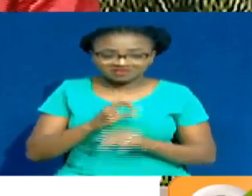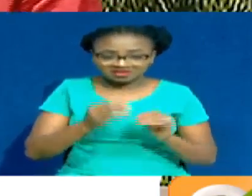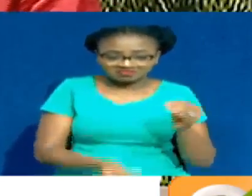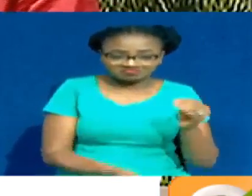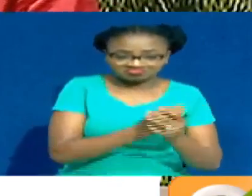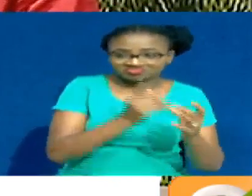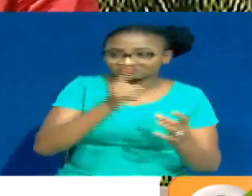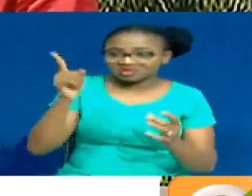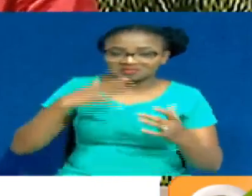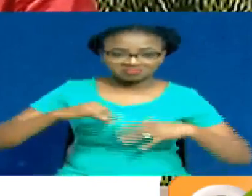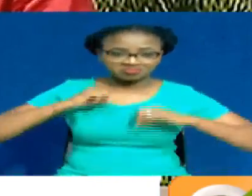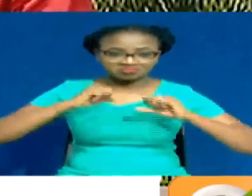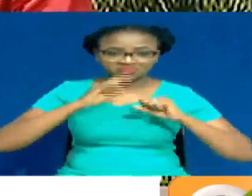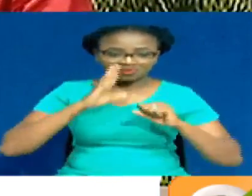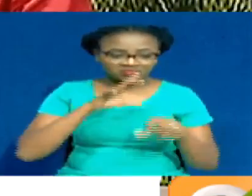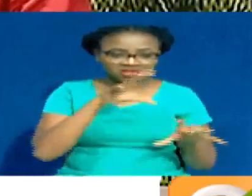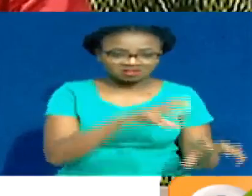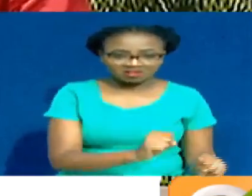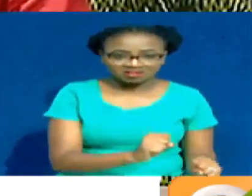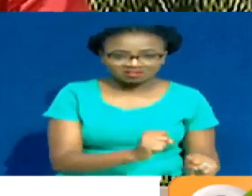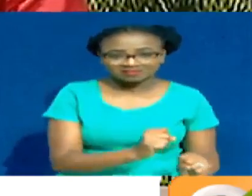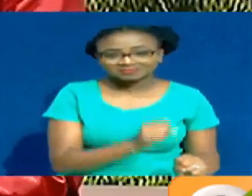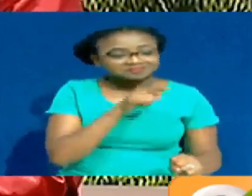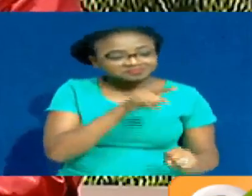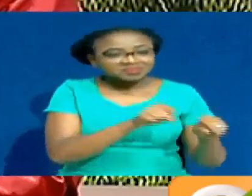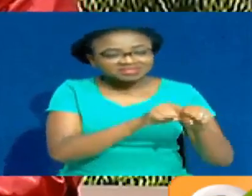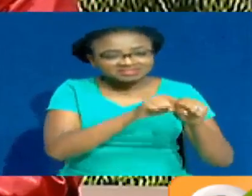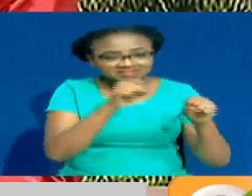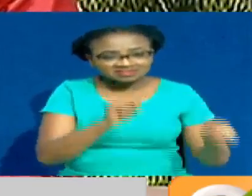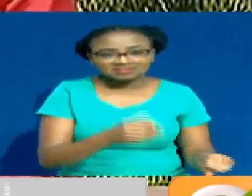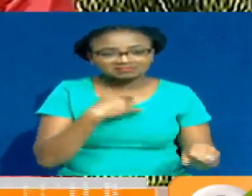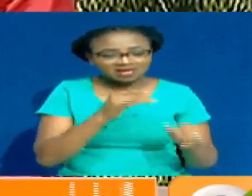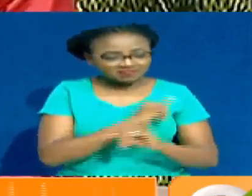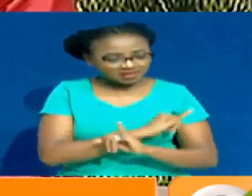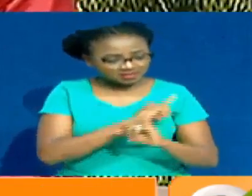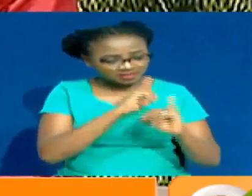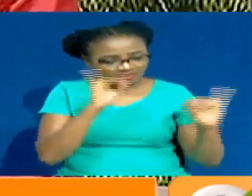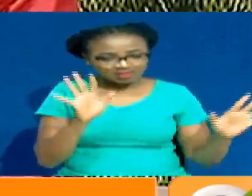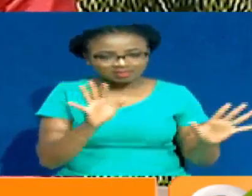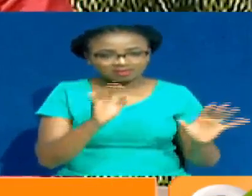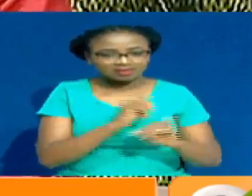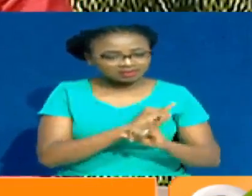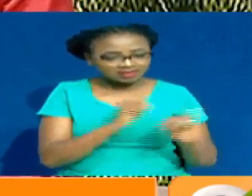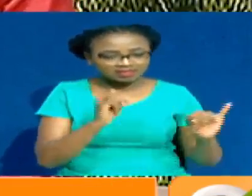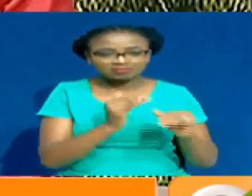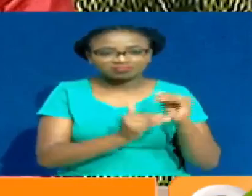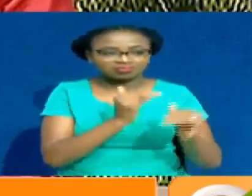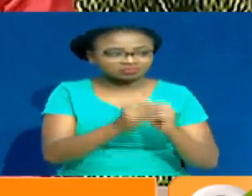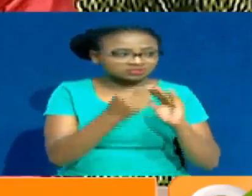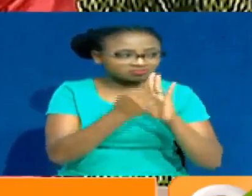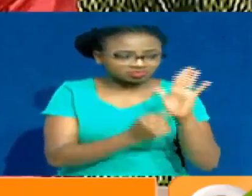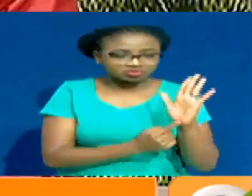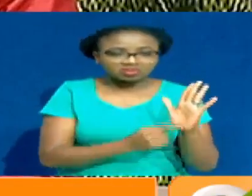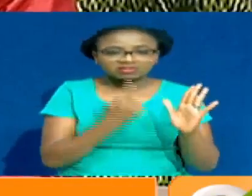is a system that has been developed with very clear protocols. It tells you what you should or should not do in that